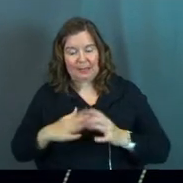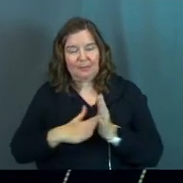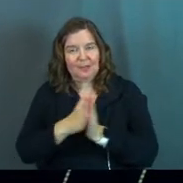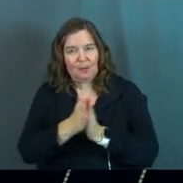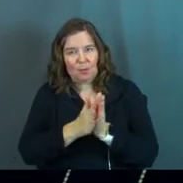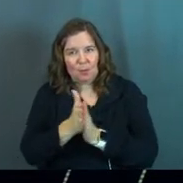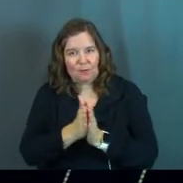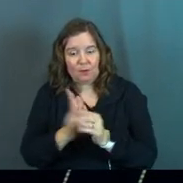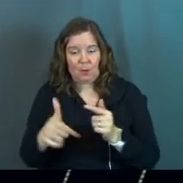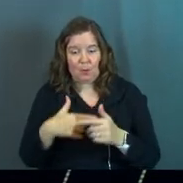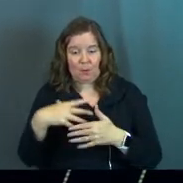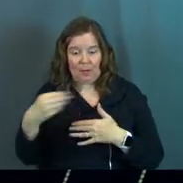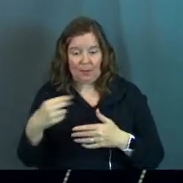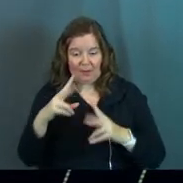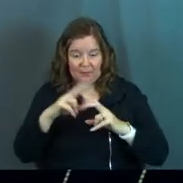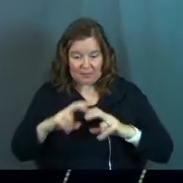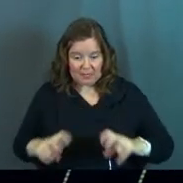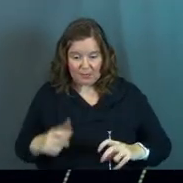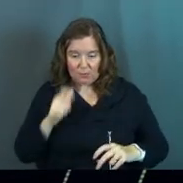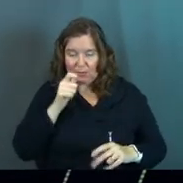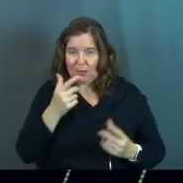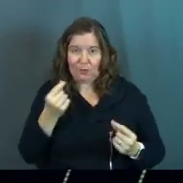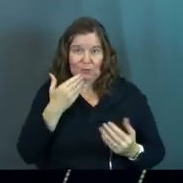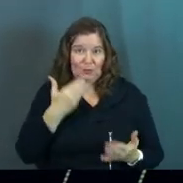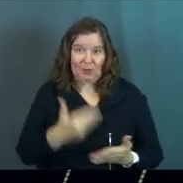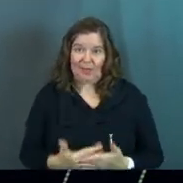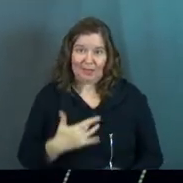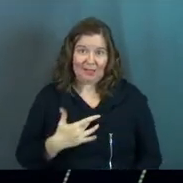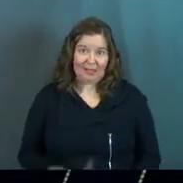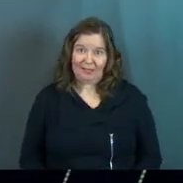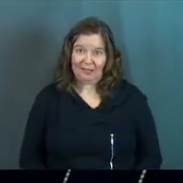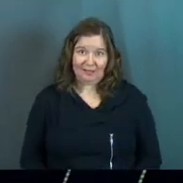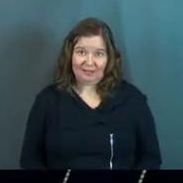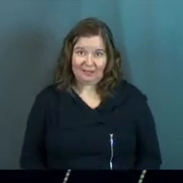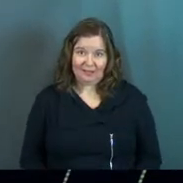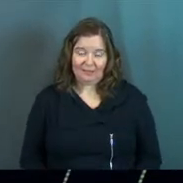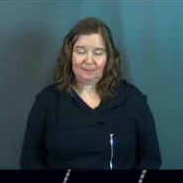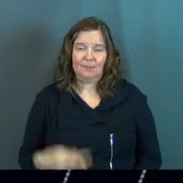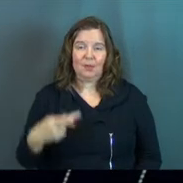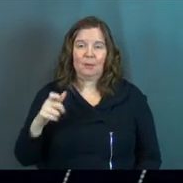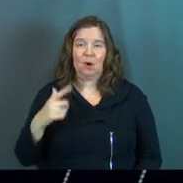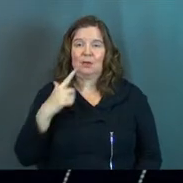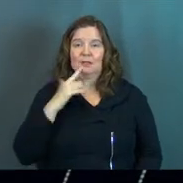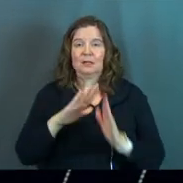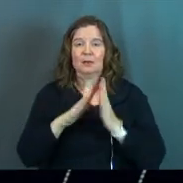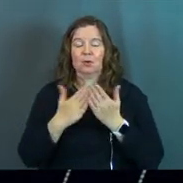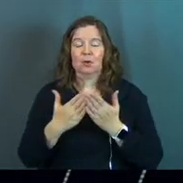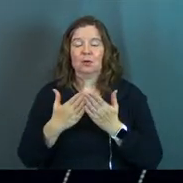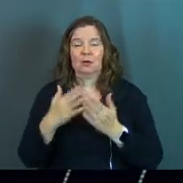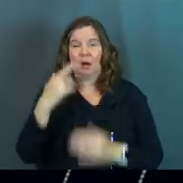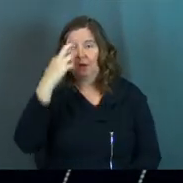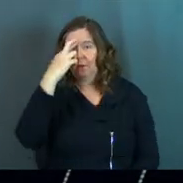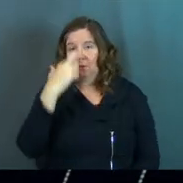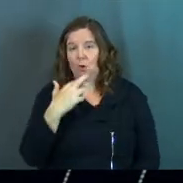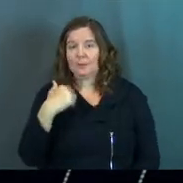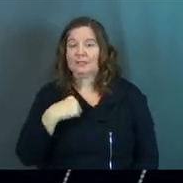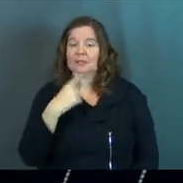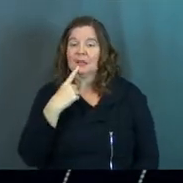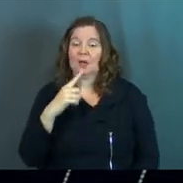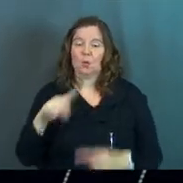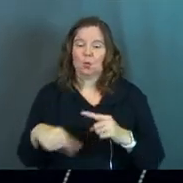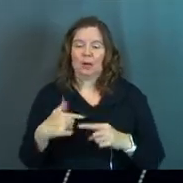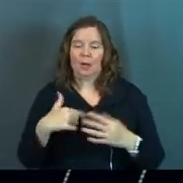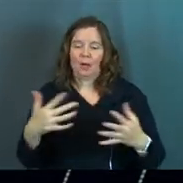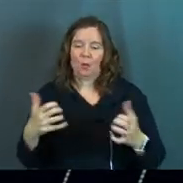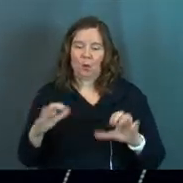our motives. And when we come out of the examination, we don't do so well. Paul said in the book of Romans, he says, even